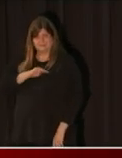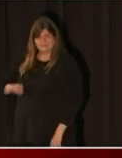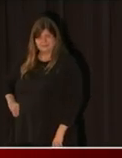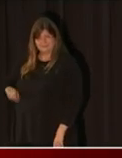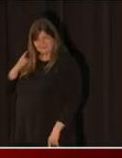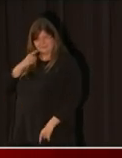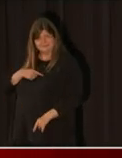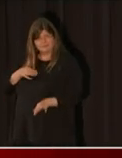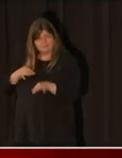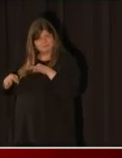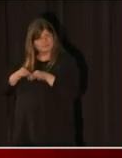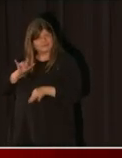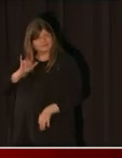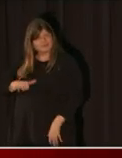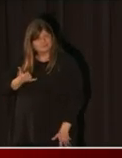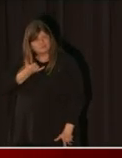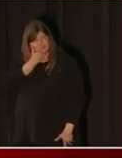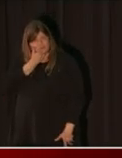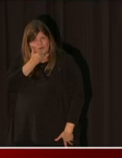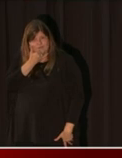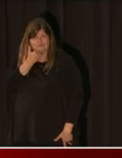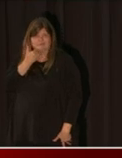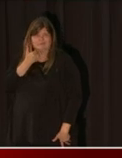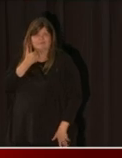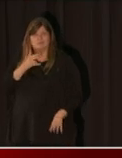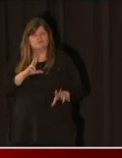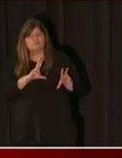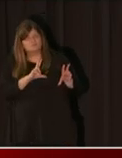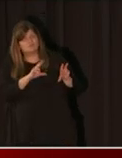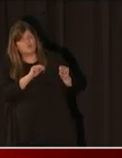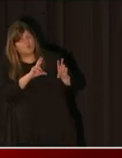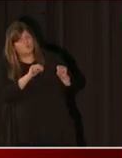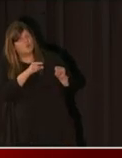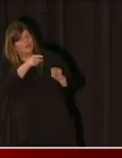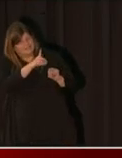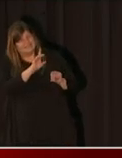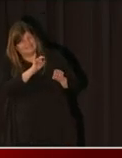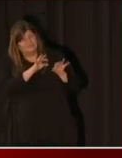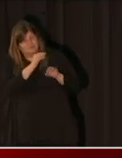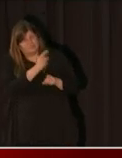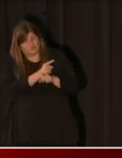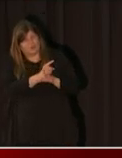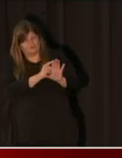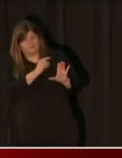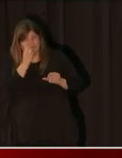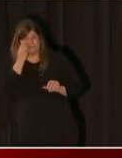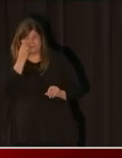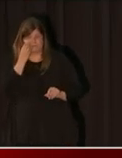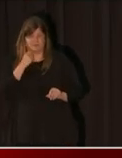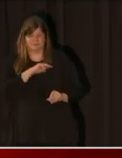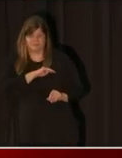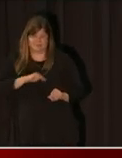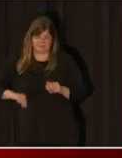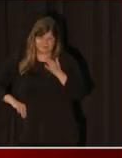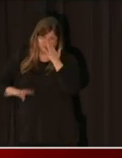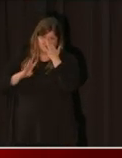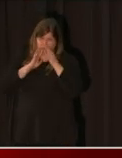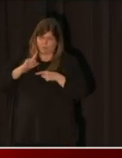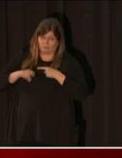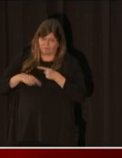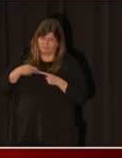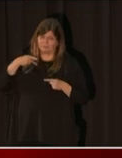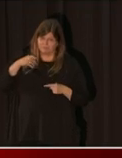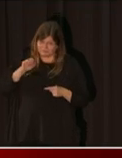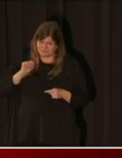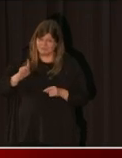peak, no, you said it exactly right, Mayor. Okay. And so the peak in, when the mayor is talking about what we expect to see